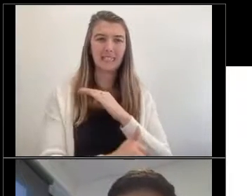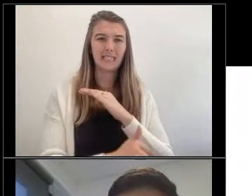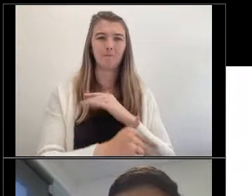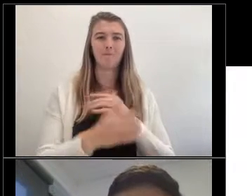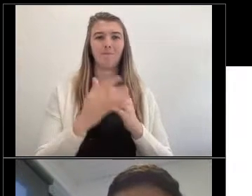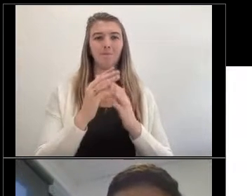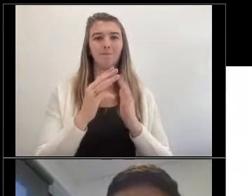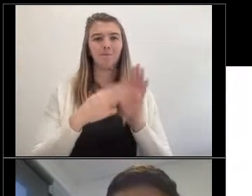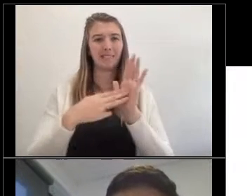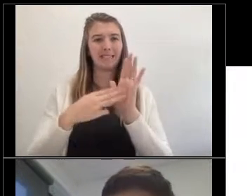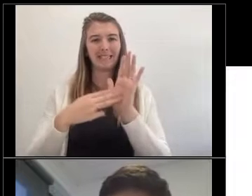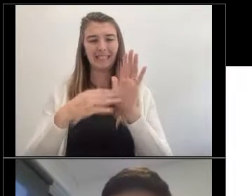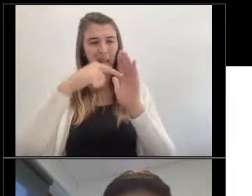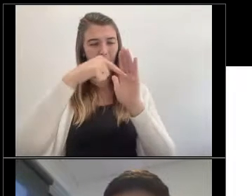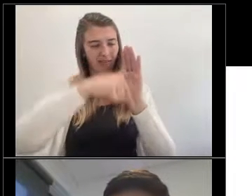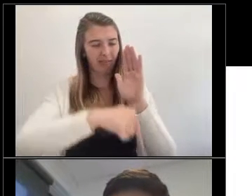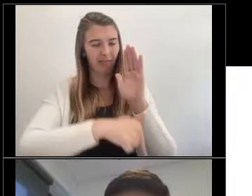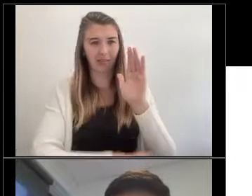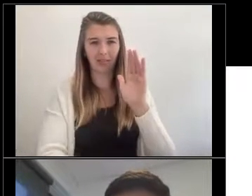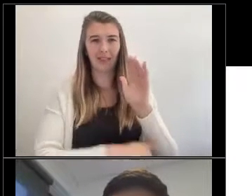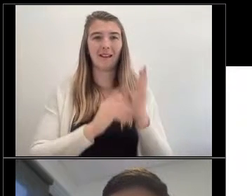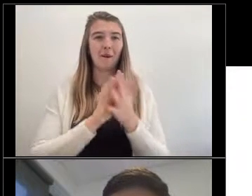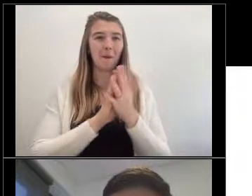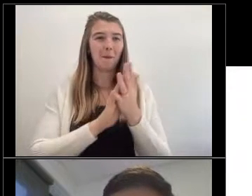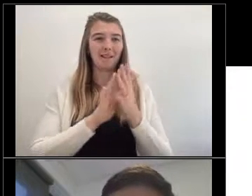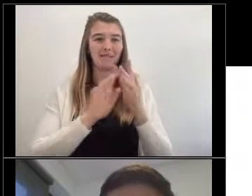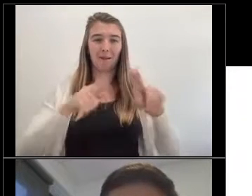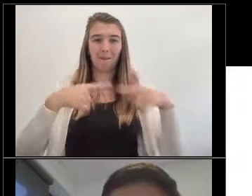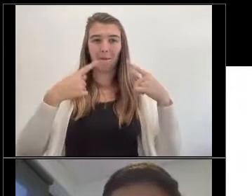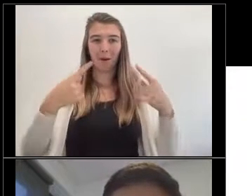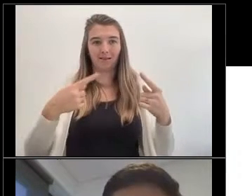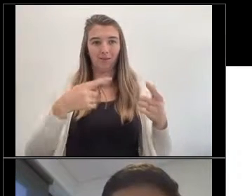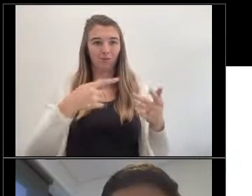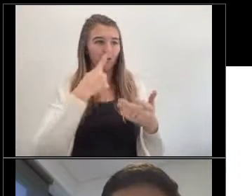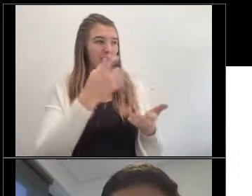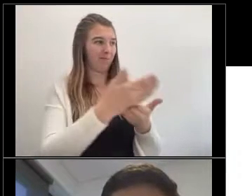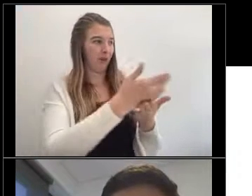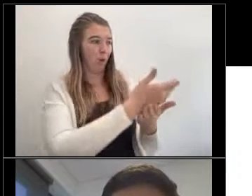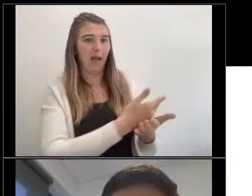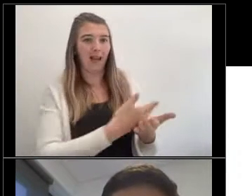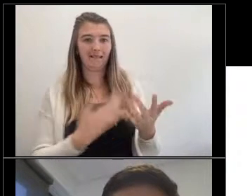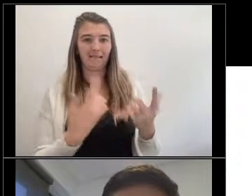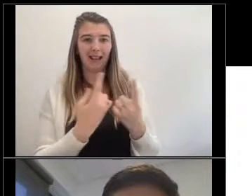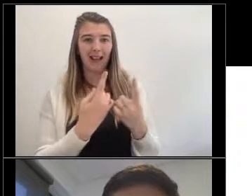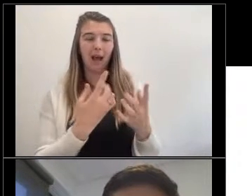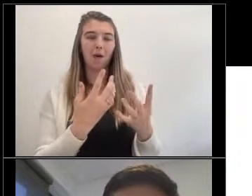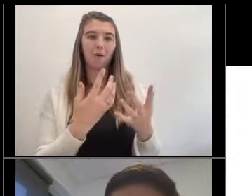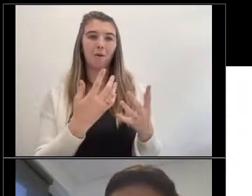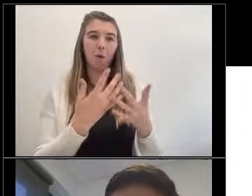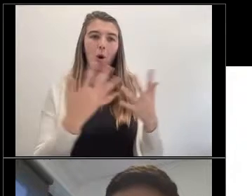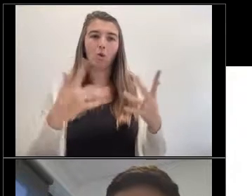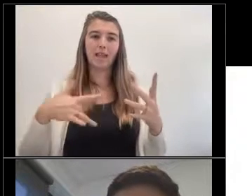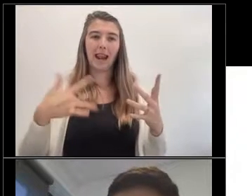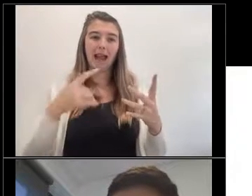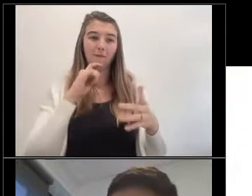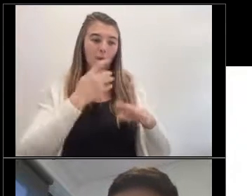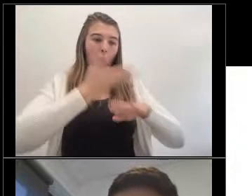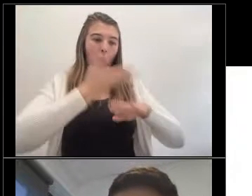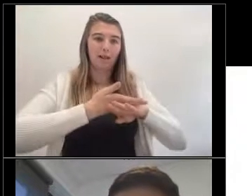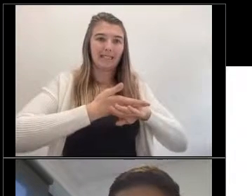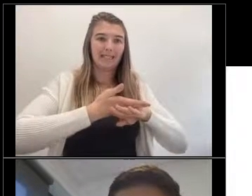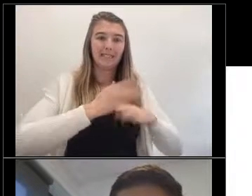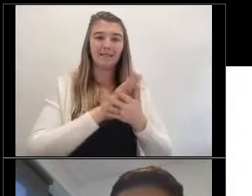meters, and that is already being possibly there picked up by other organisms in there, or simply staying there. It's going to be